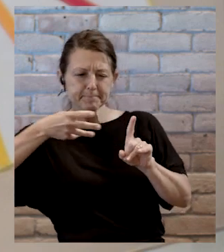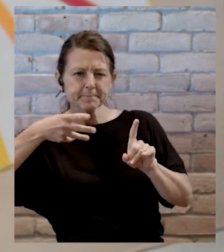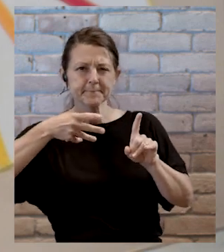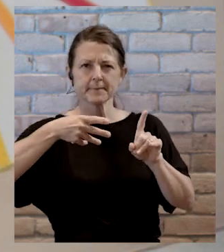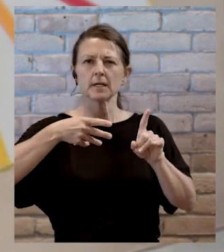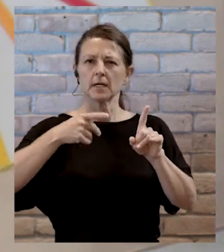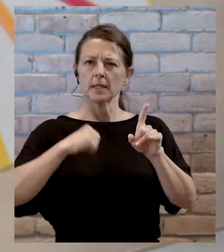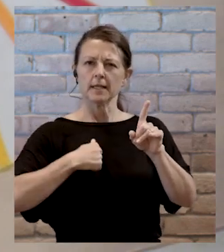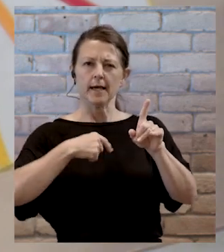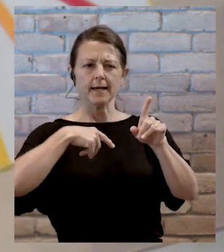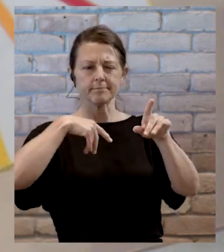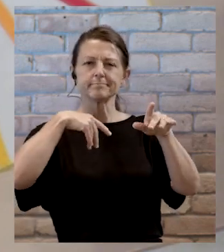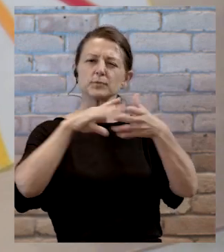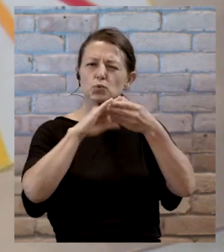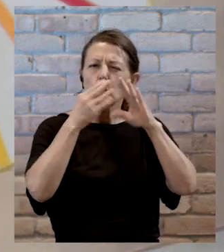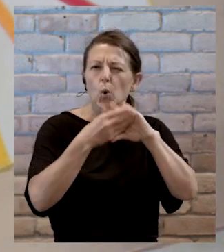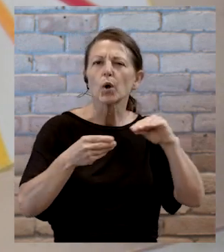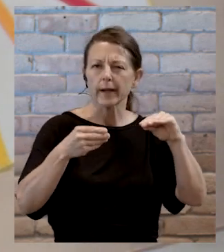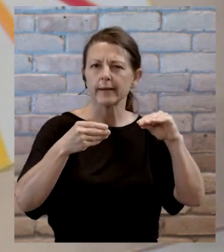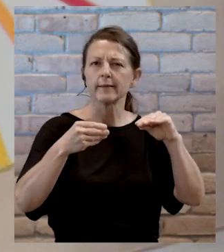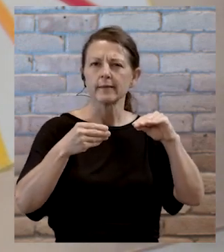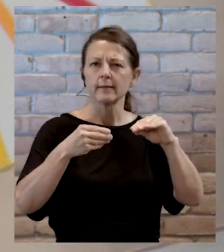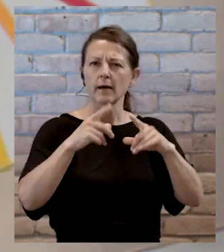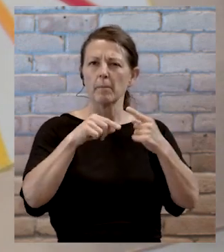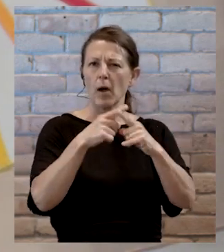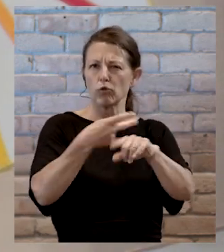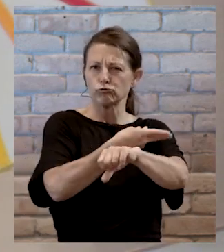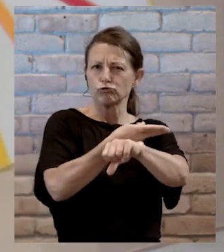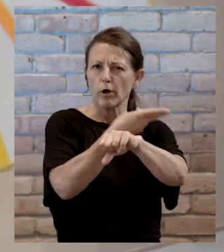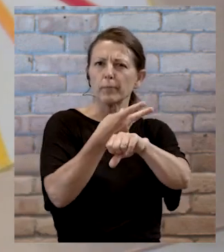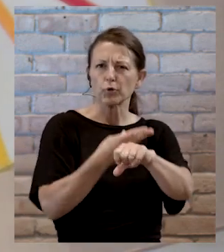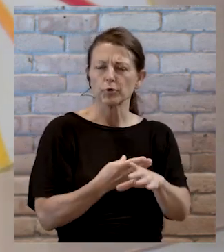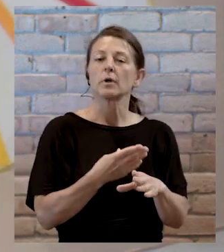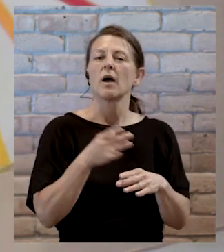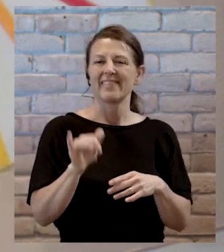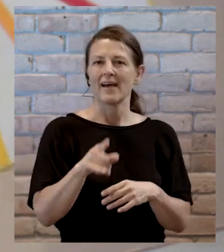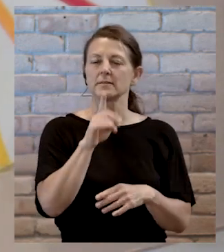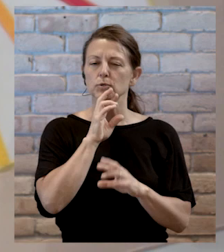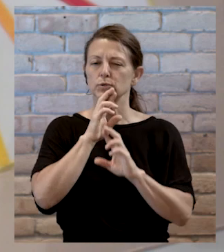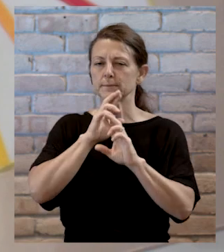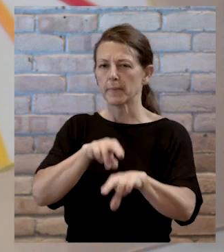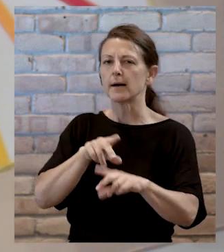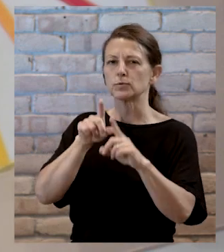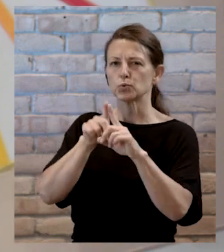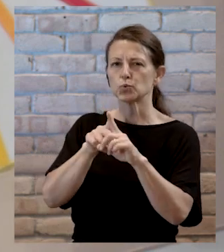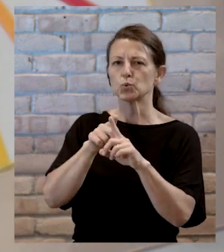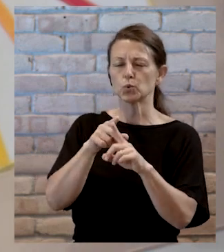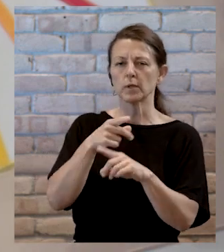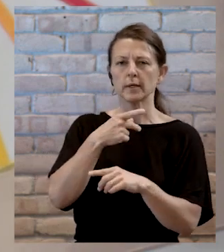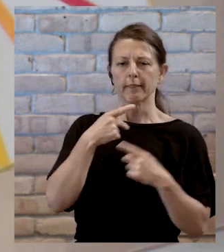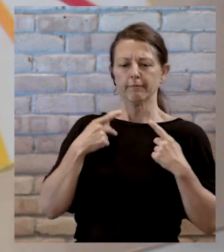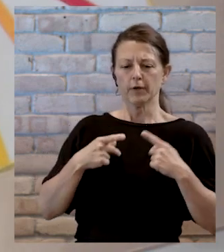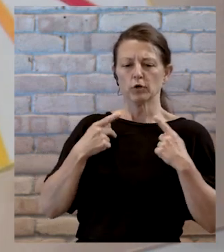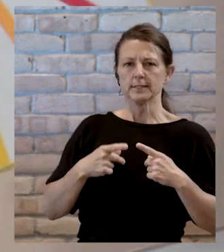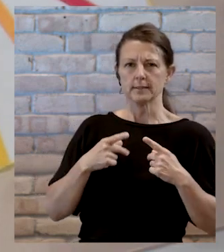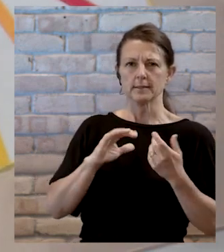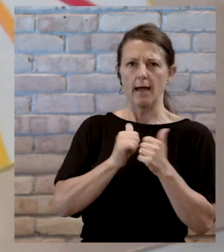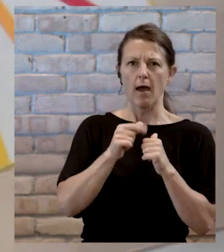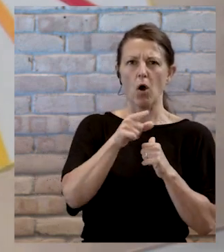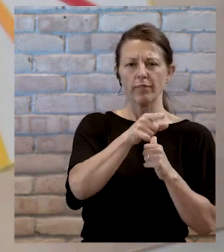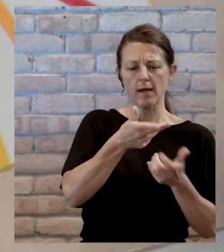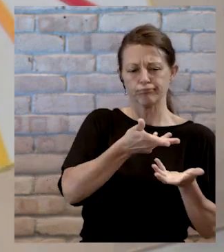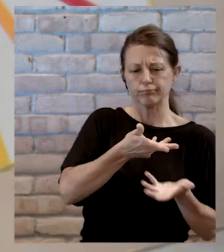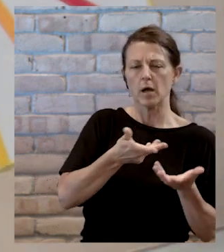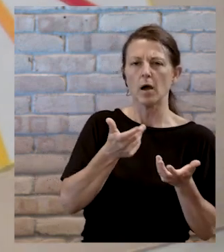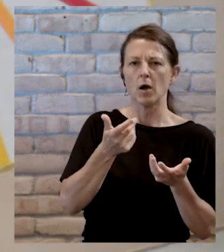shepherd narrative in John 10, it's really a response to the way that these Pharisees treated one of his sheep